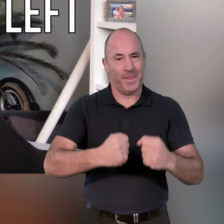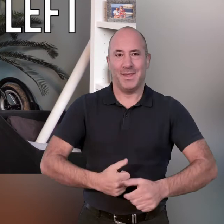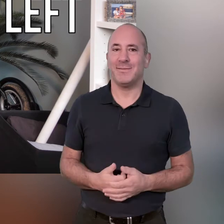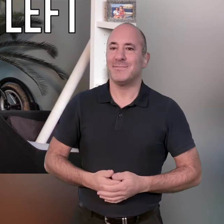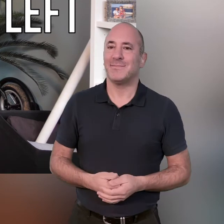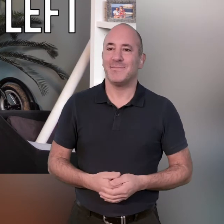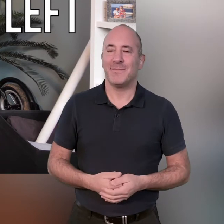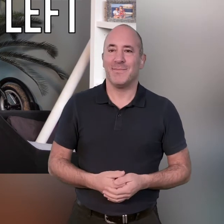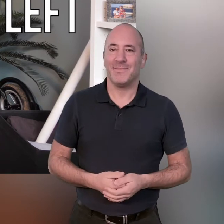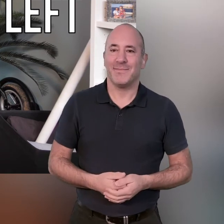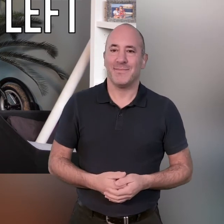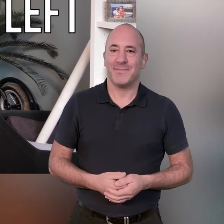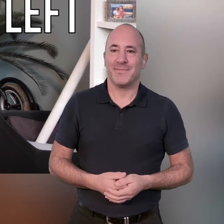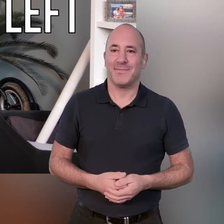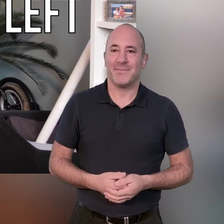one.